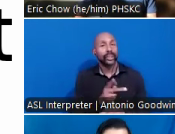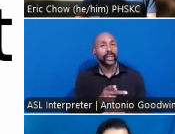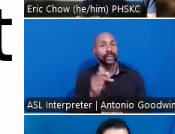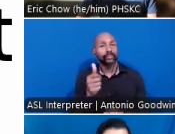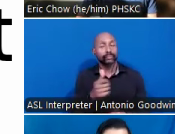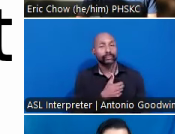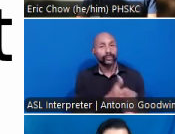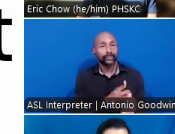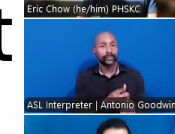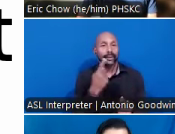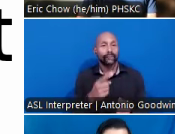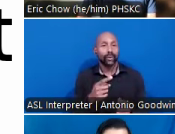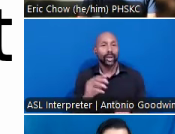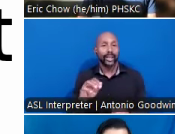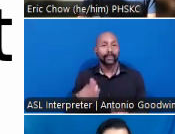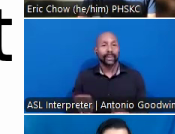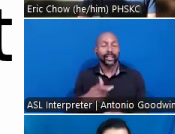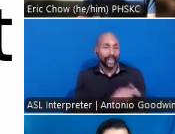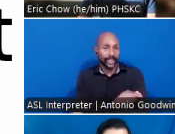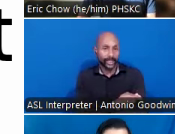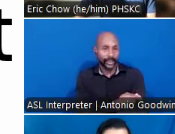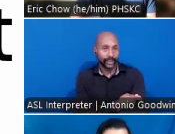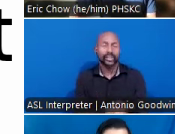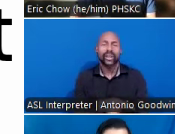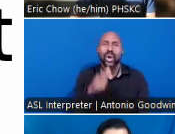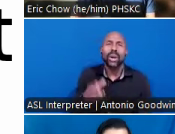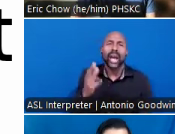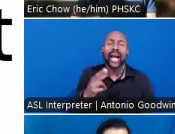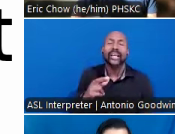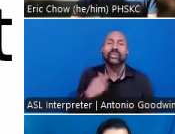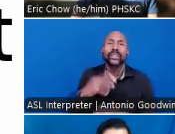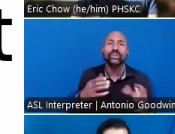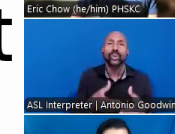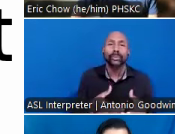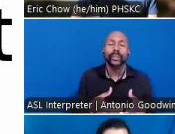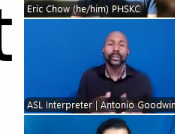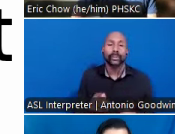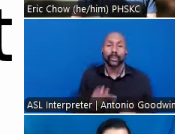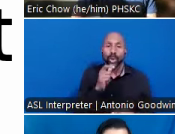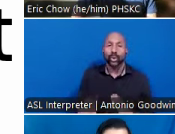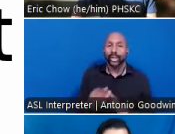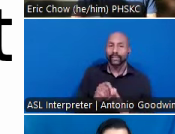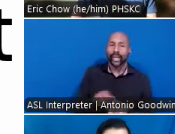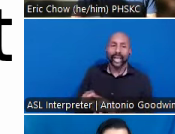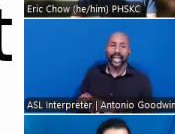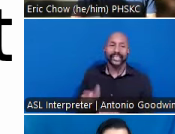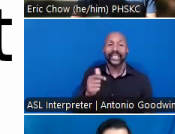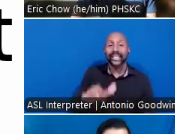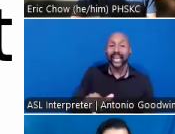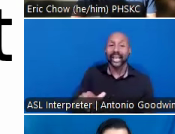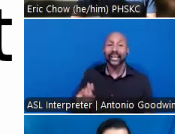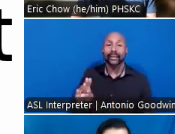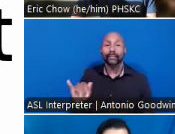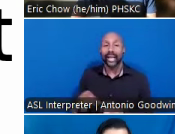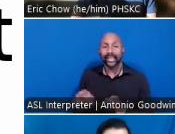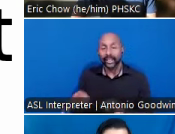Mpox. So who are the high-risk people? So these are people who self-identify as gay, bisexual, men who have